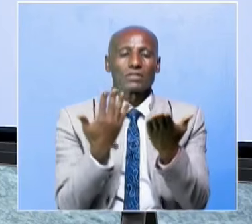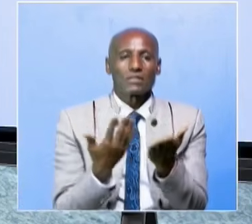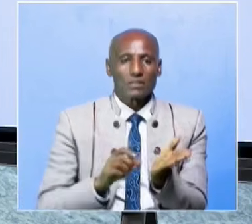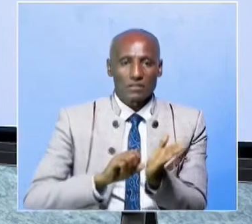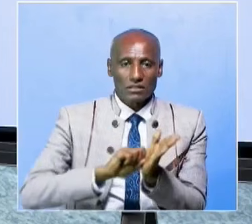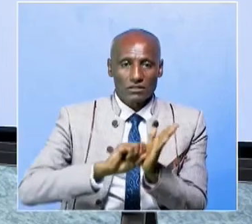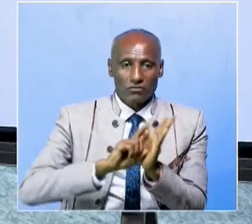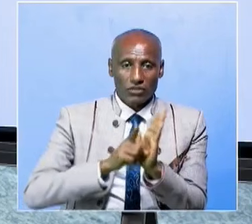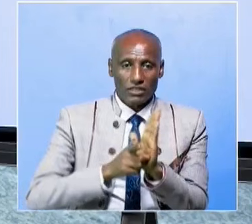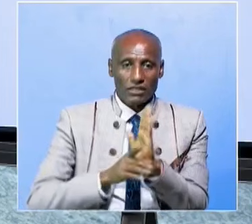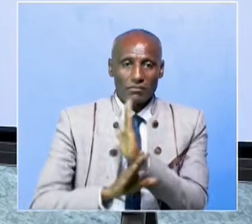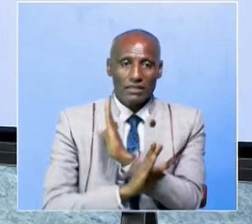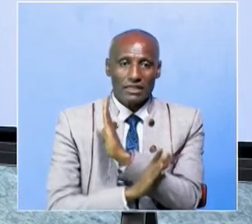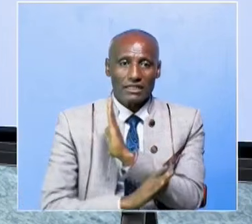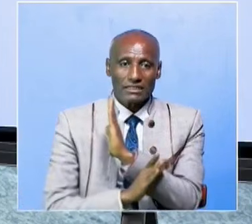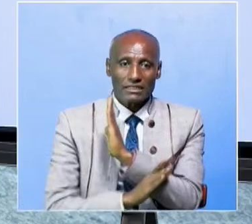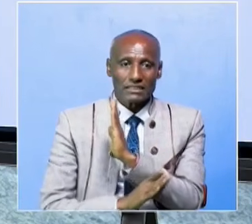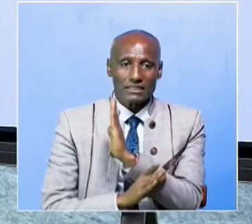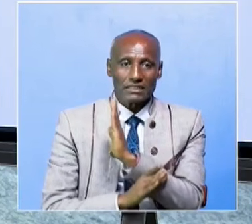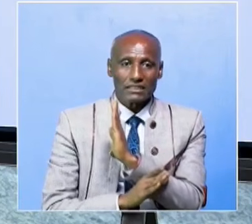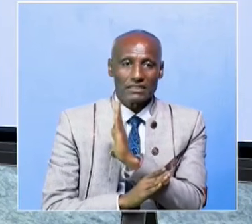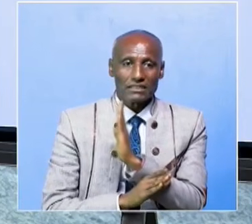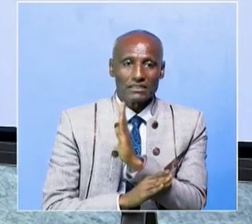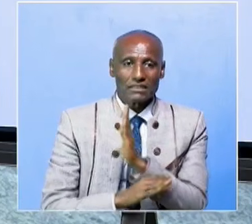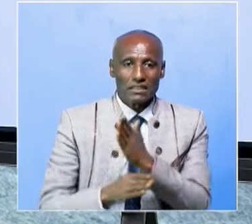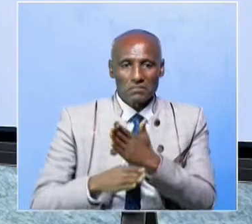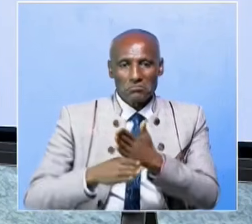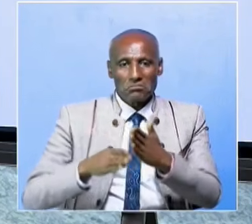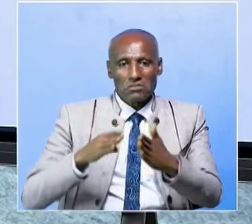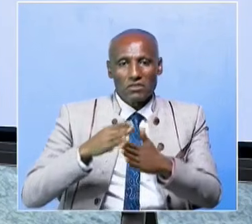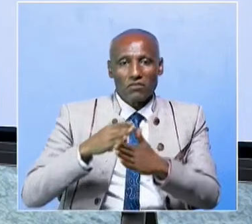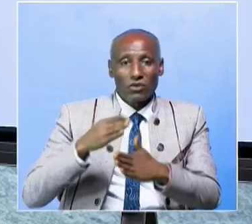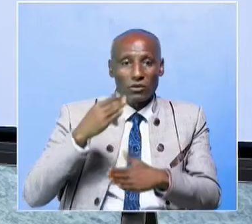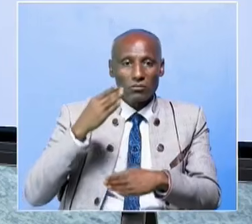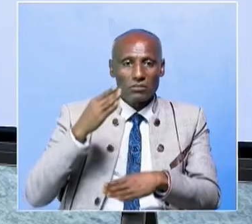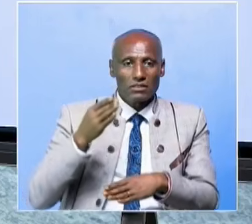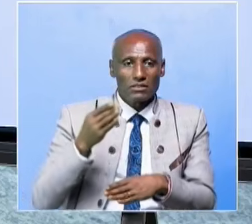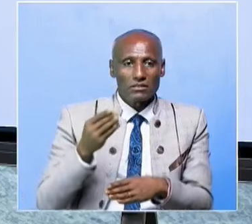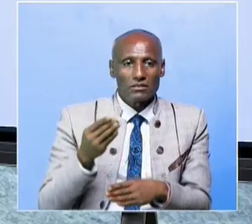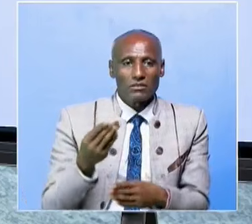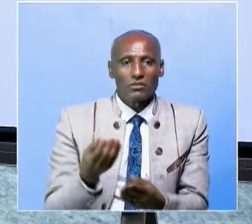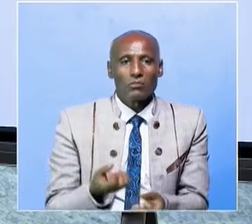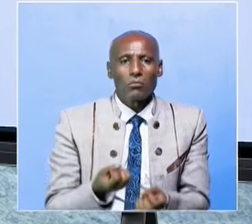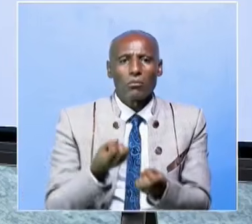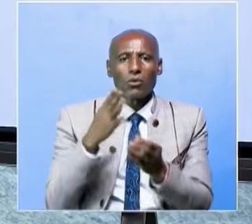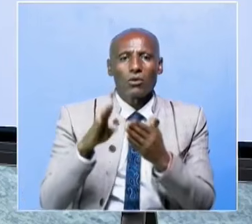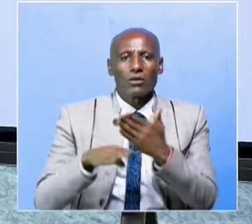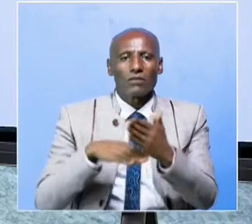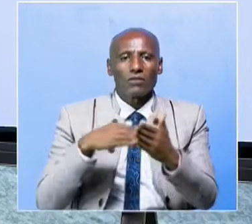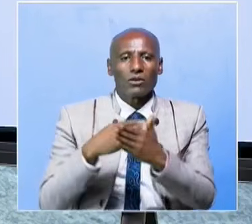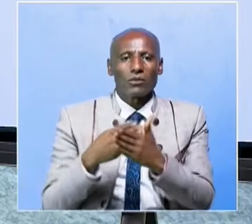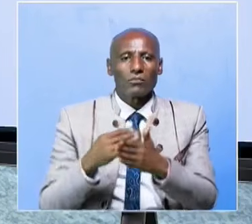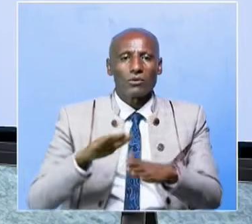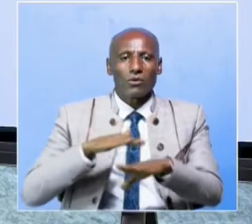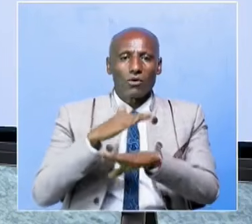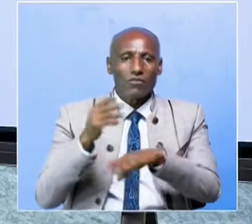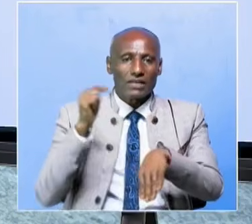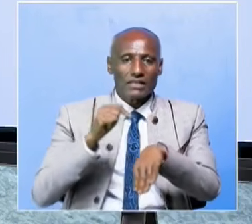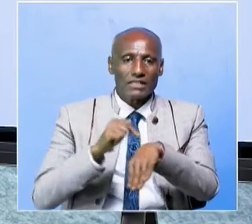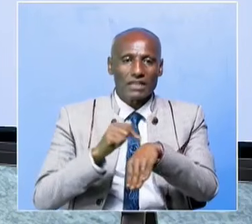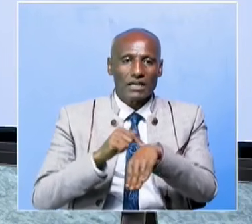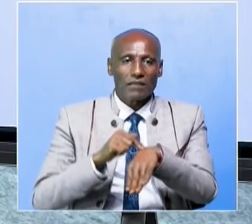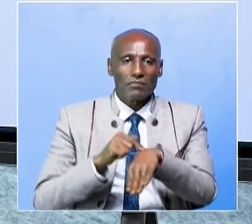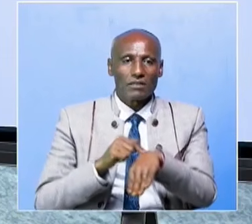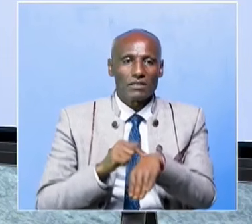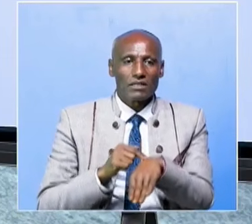example, a country that was not that developed becomes more developed over time, especially when they are